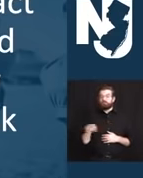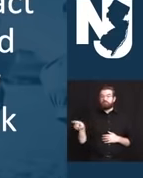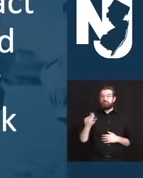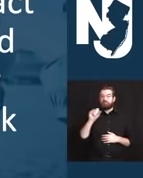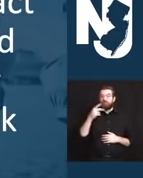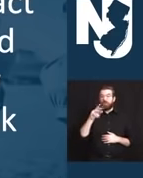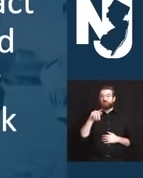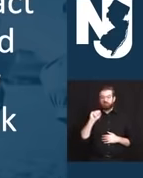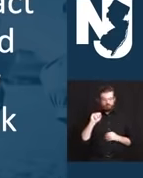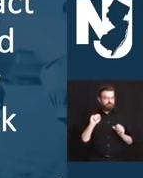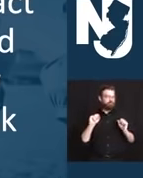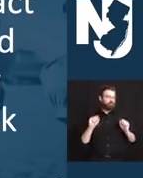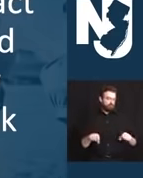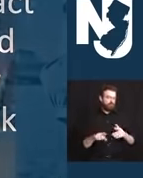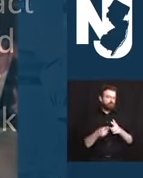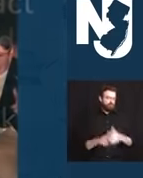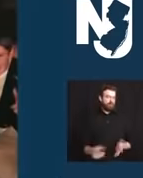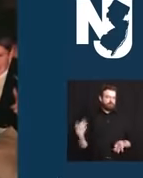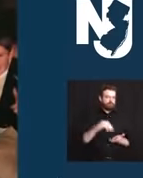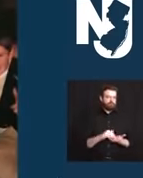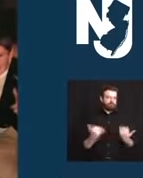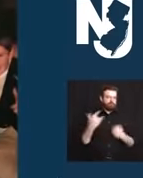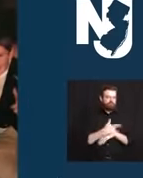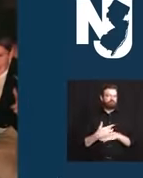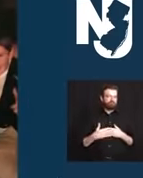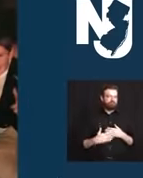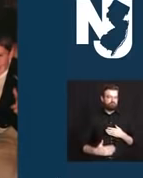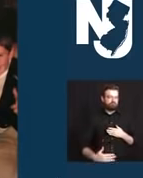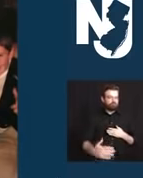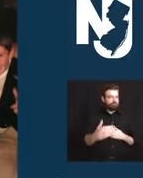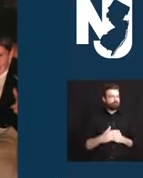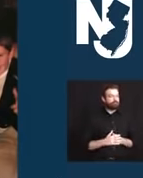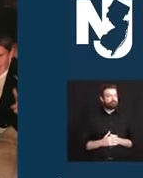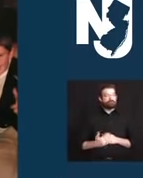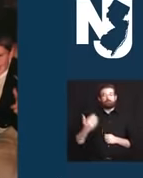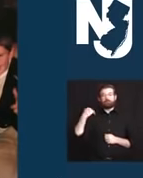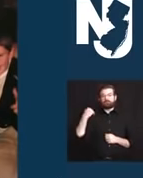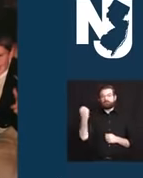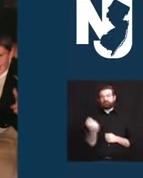On Saturday, our nation lost a true hero with the